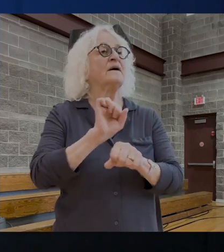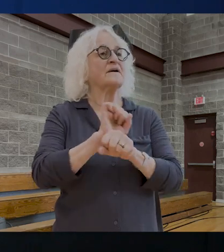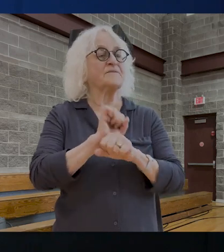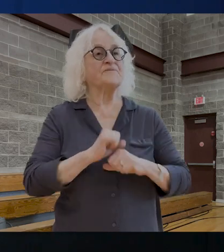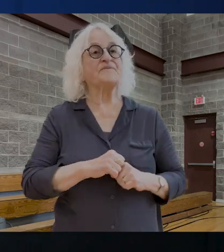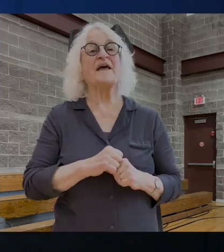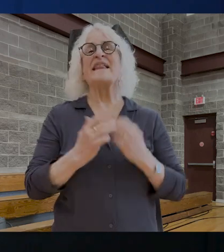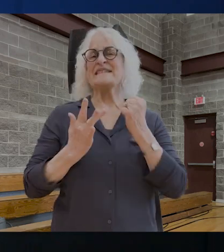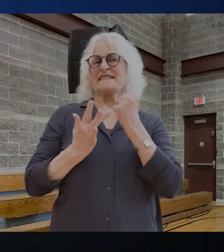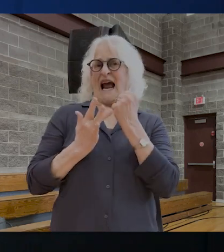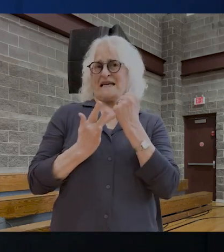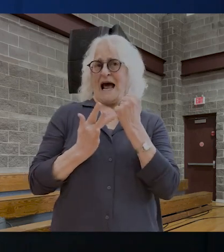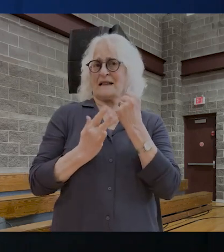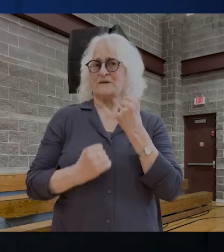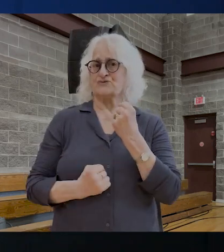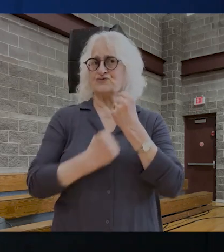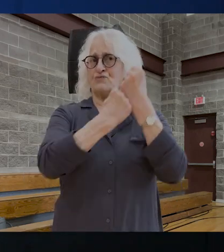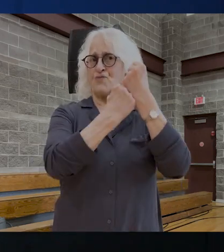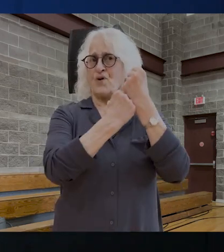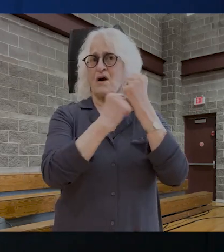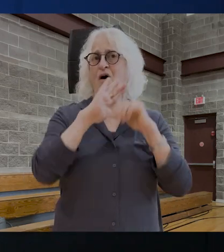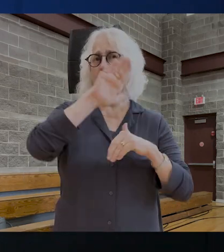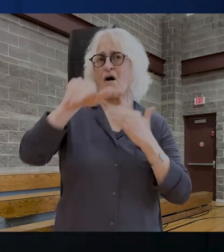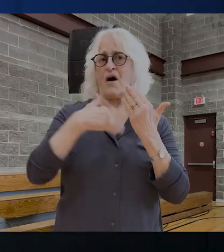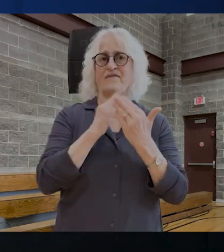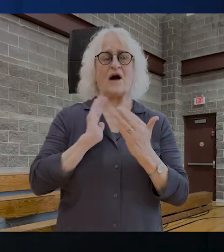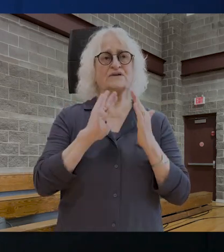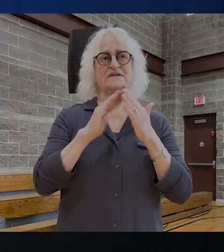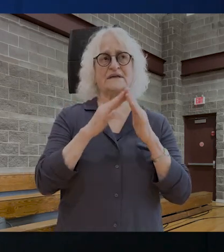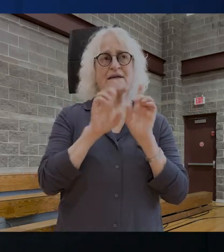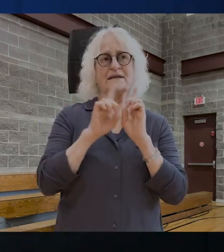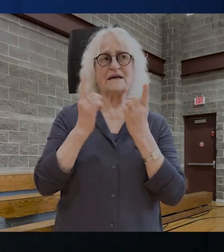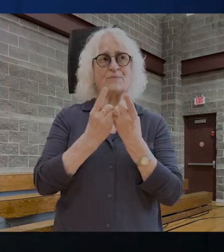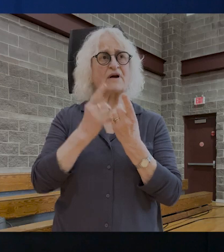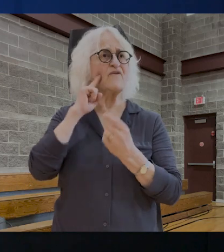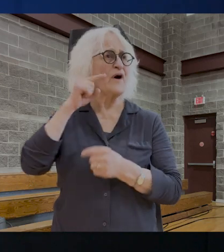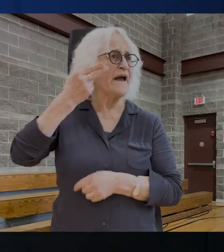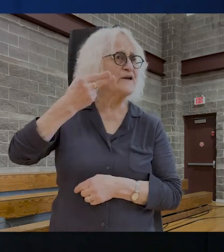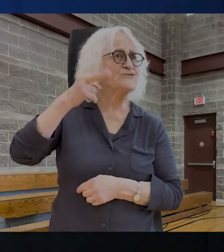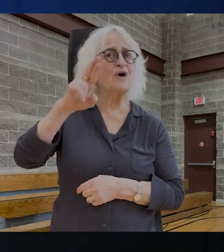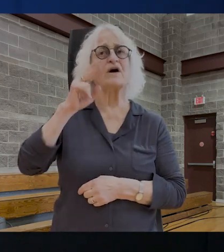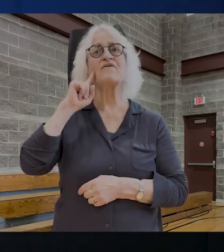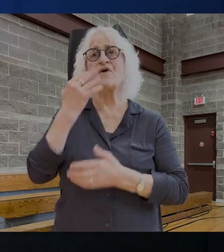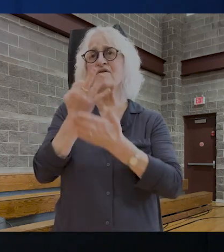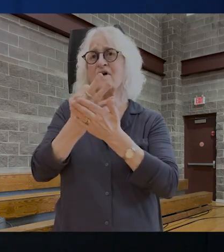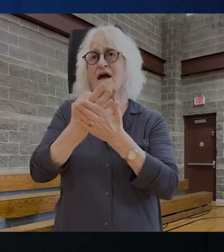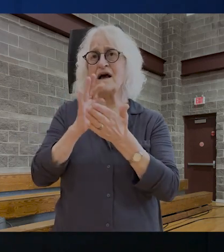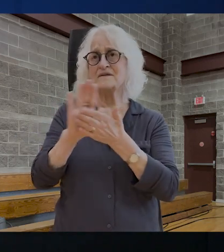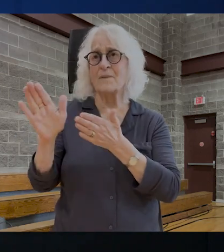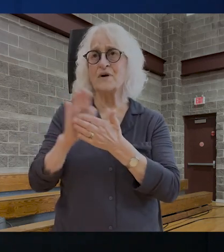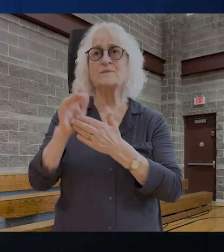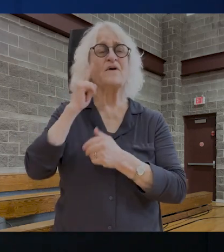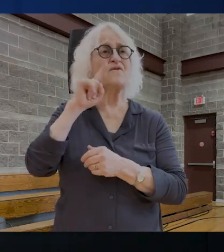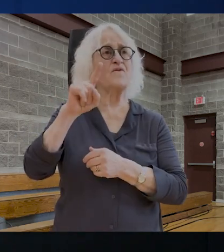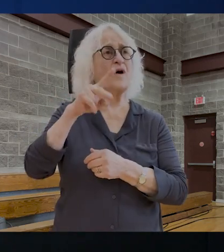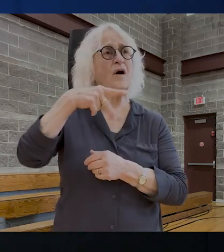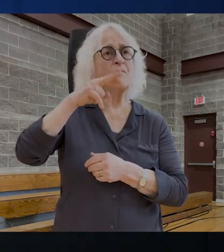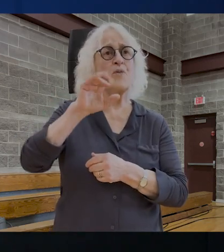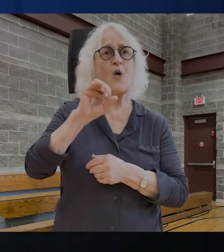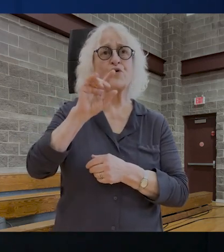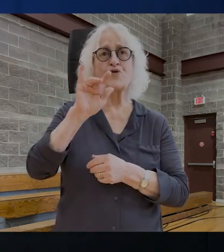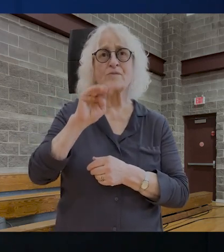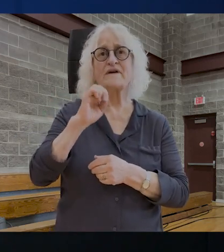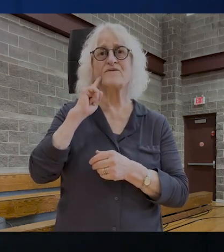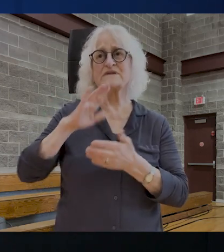the technology supporting all of our city departments for HR, for finance operations, for procurement throughout